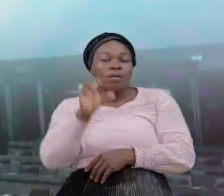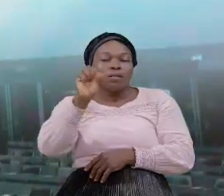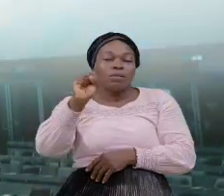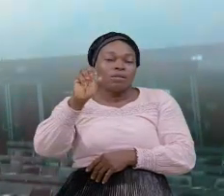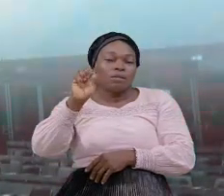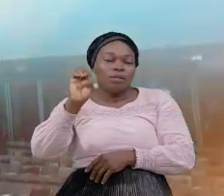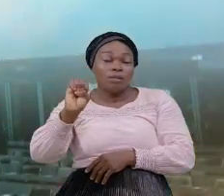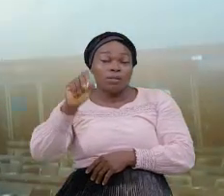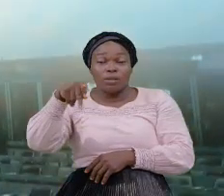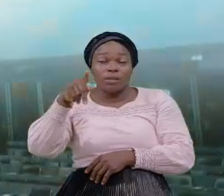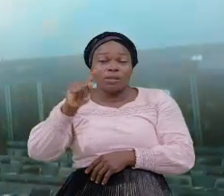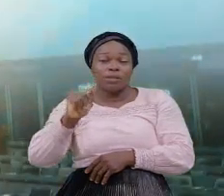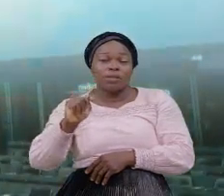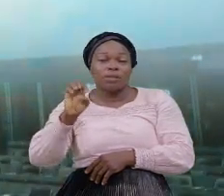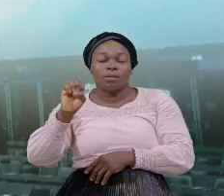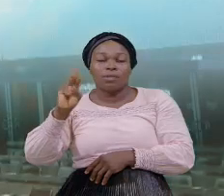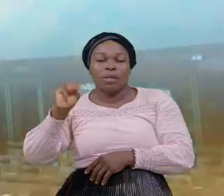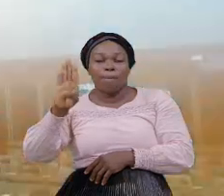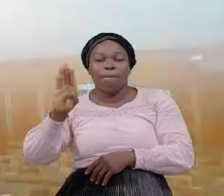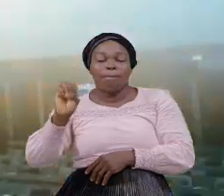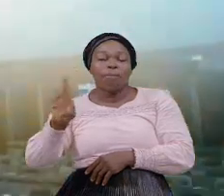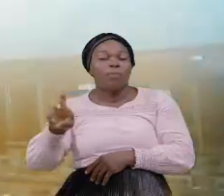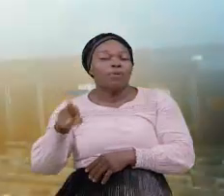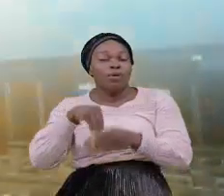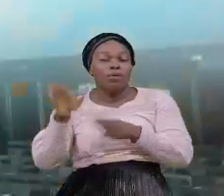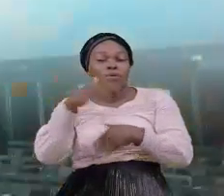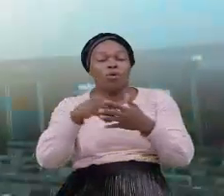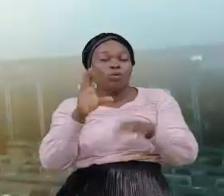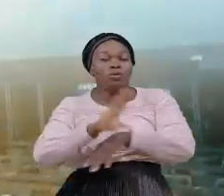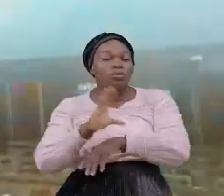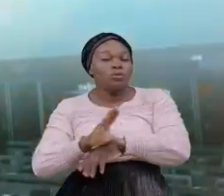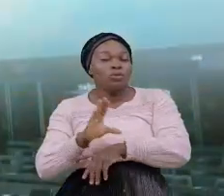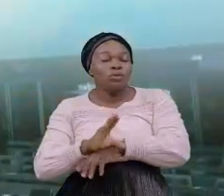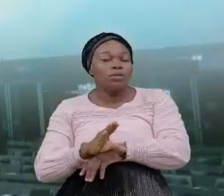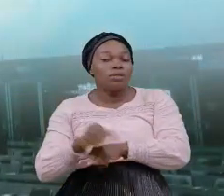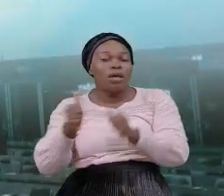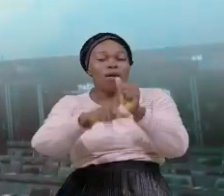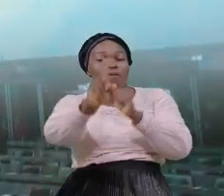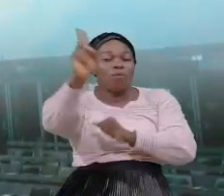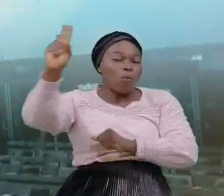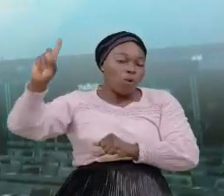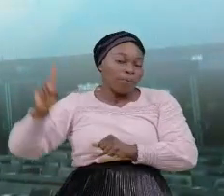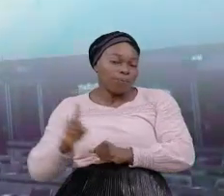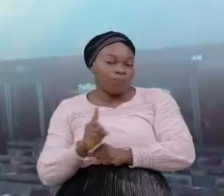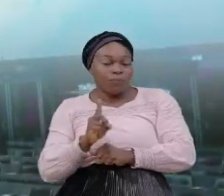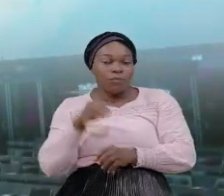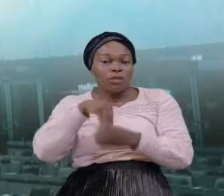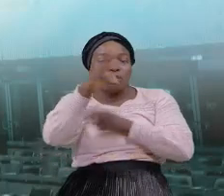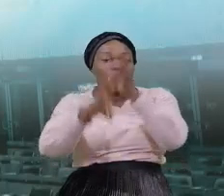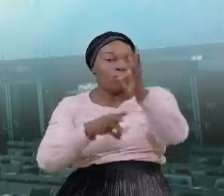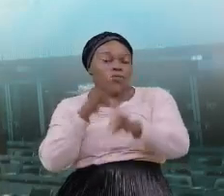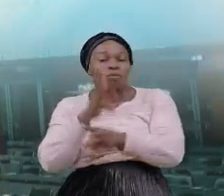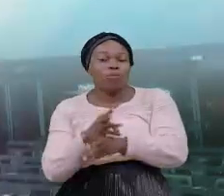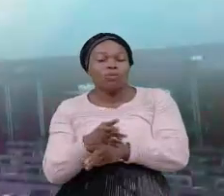our churches, not just this Alpha location alone, but globally. So we have the Convert Rally,